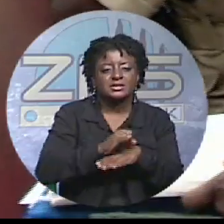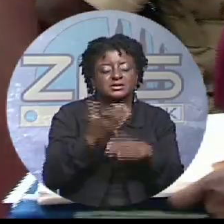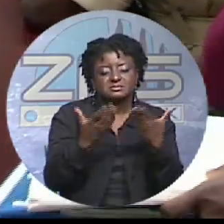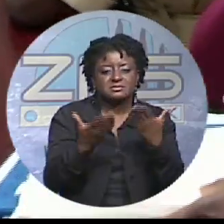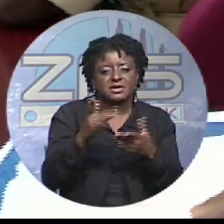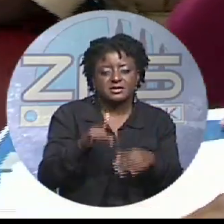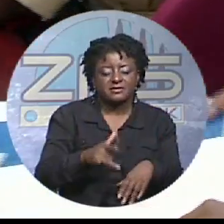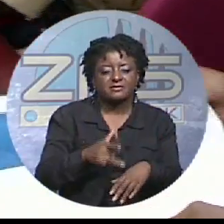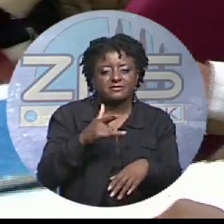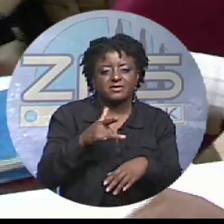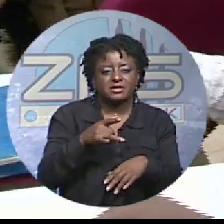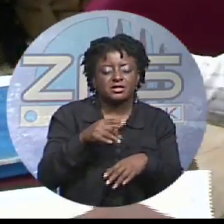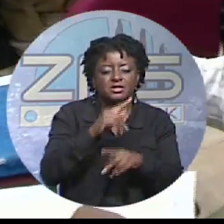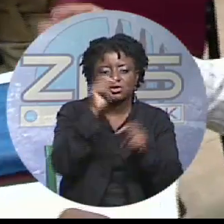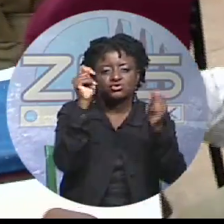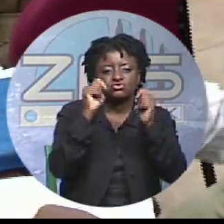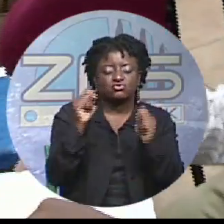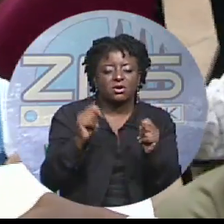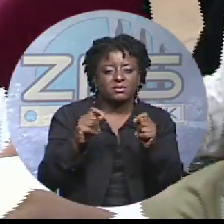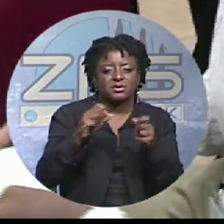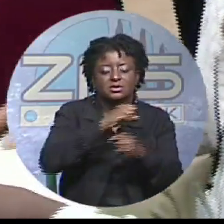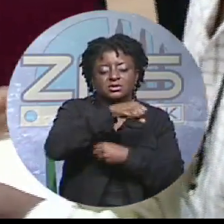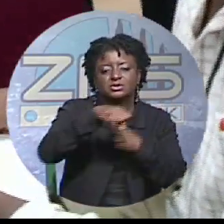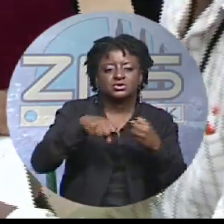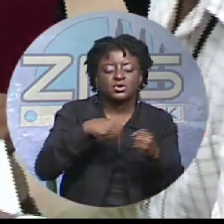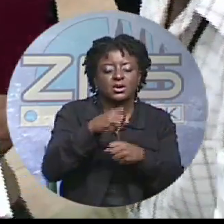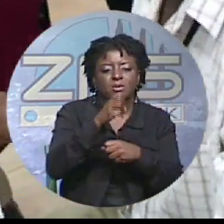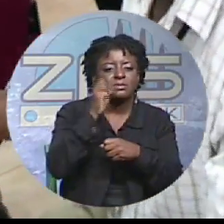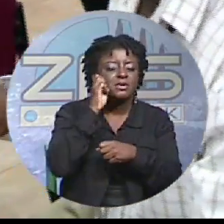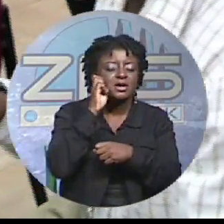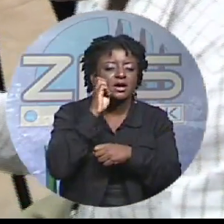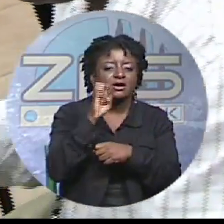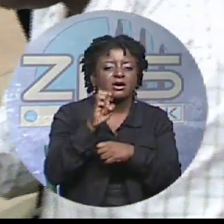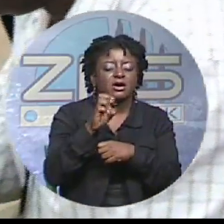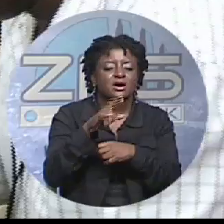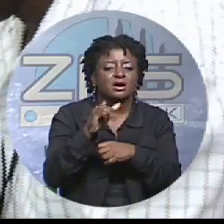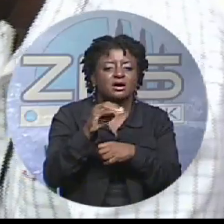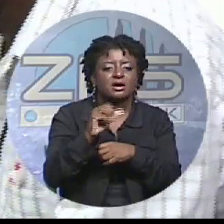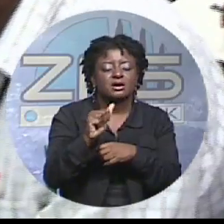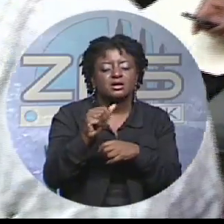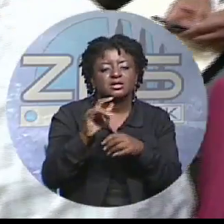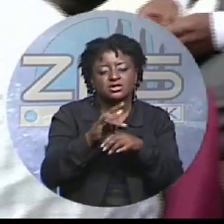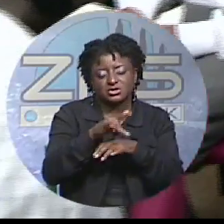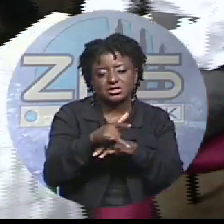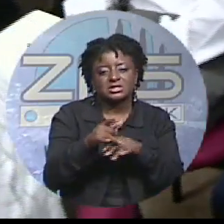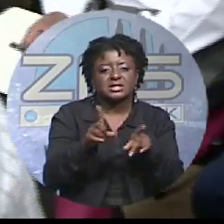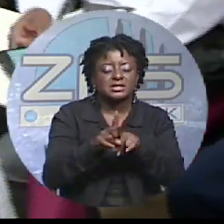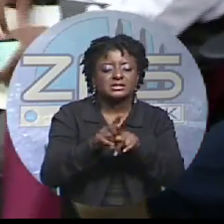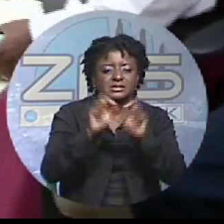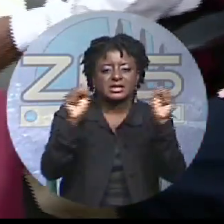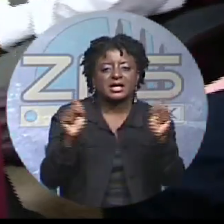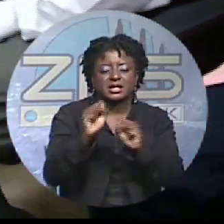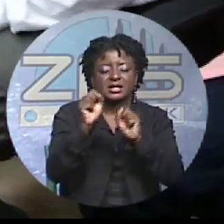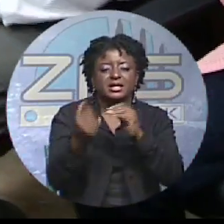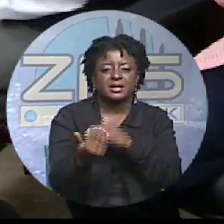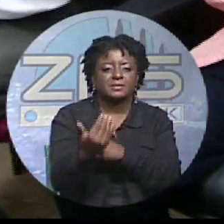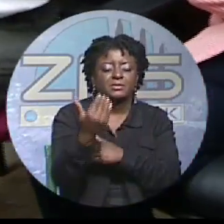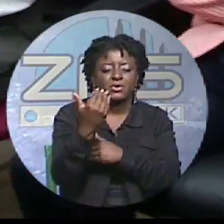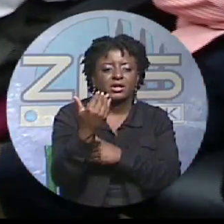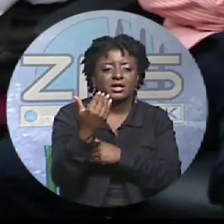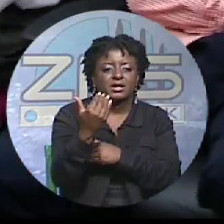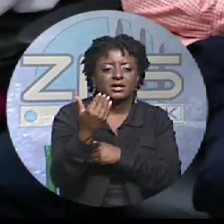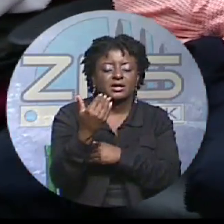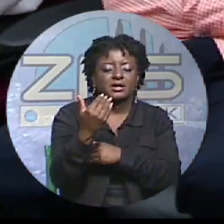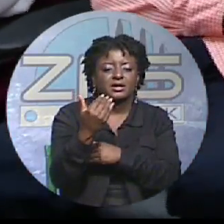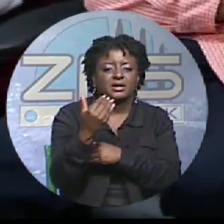feeling the effects of Tropical Storm Erika as early as Saturday morning. In a press conference held late this afternoon at its Gladstone Road headquarters, officials at the